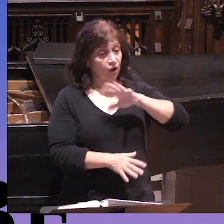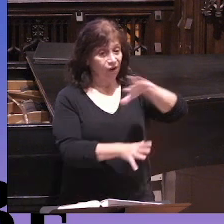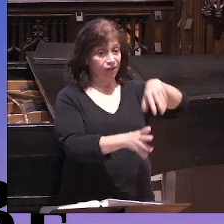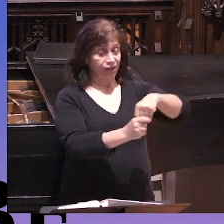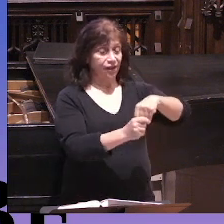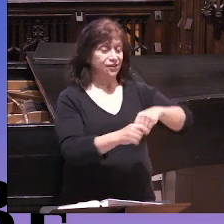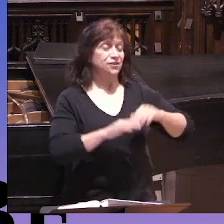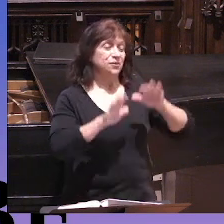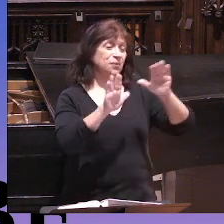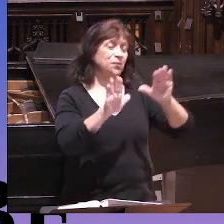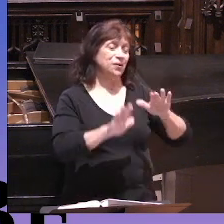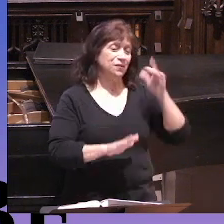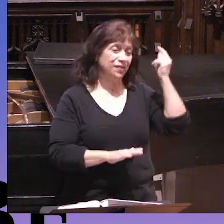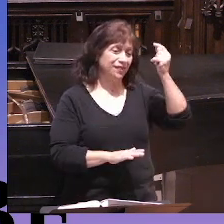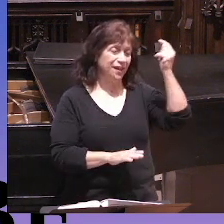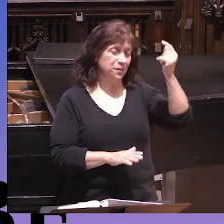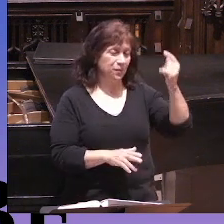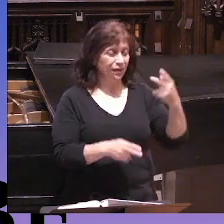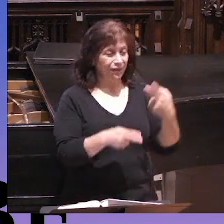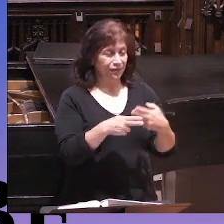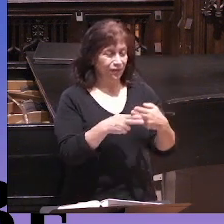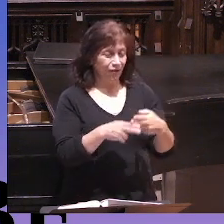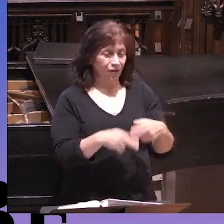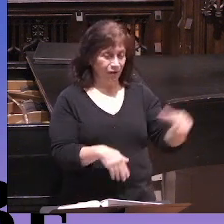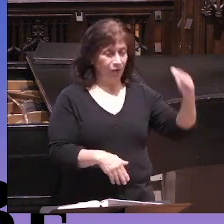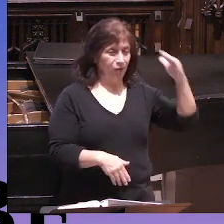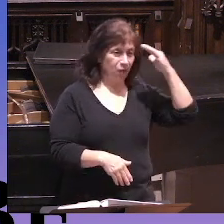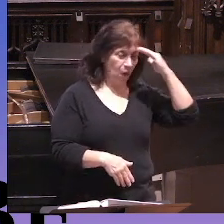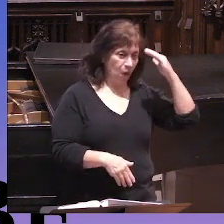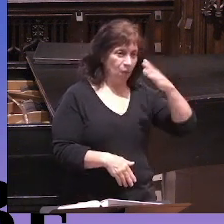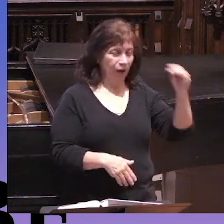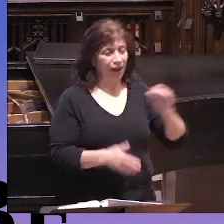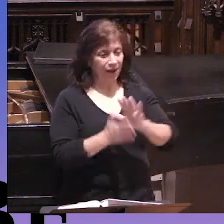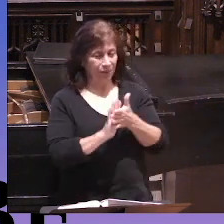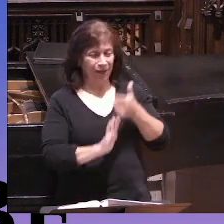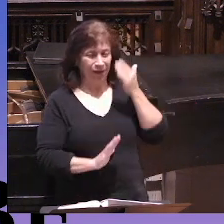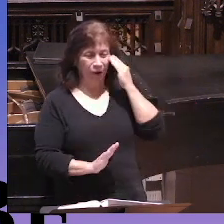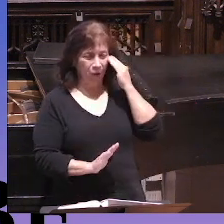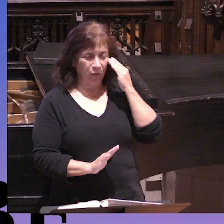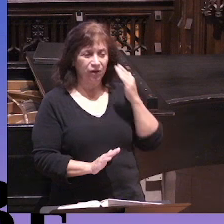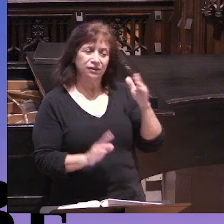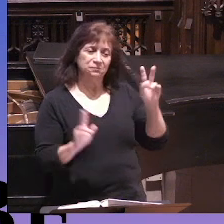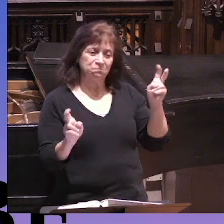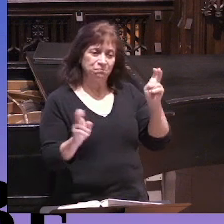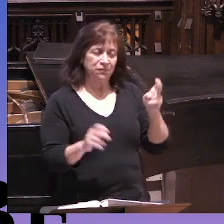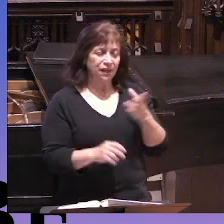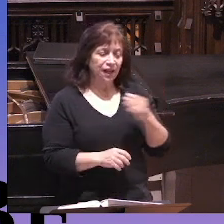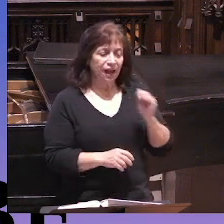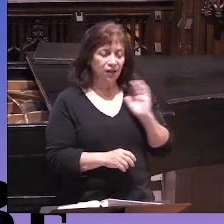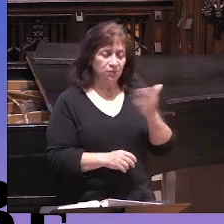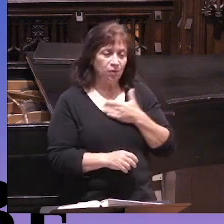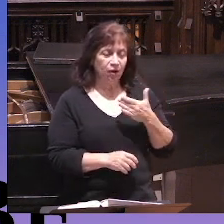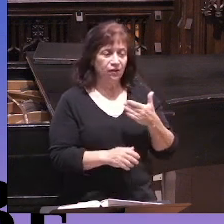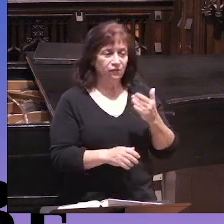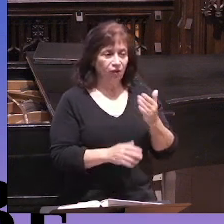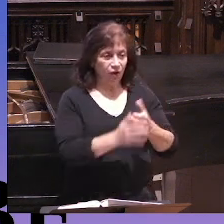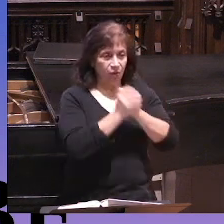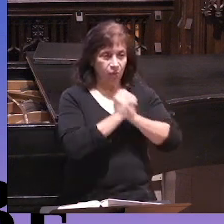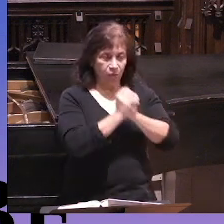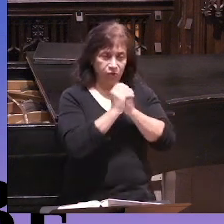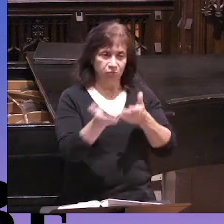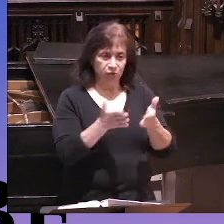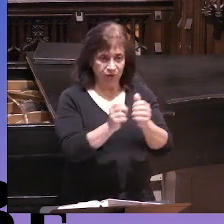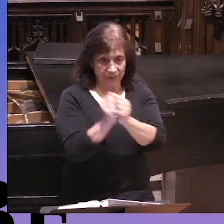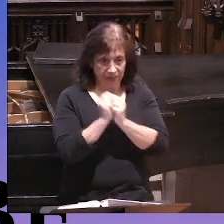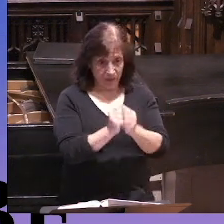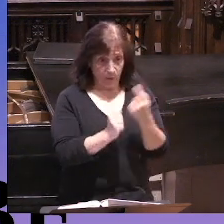a wonderful theme, to know and be known. And as part of our worship service together, one of the